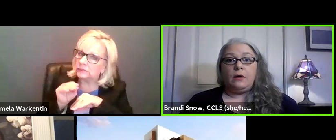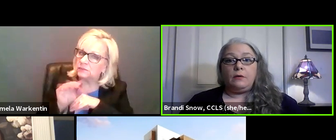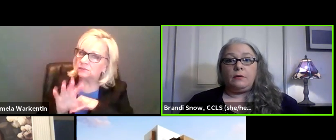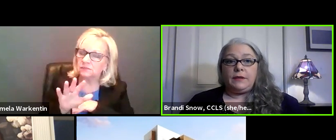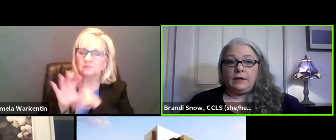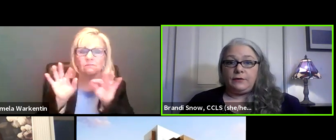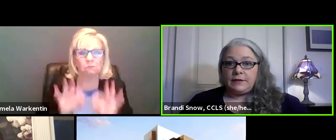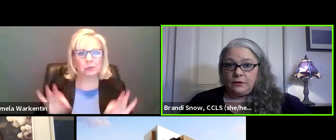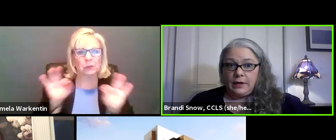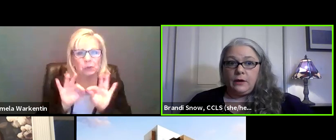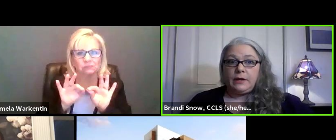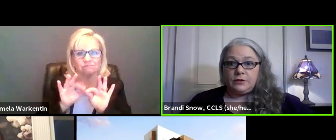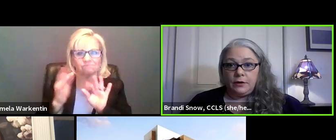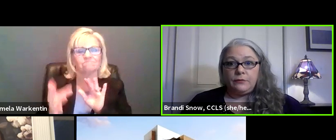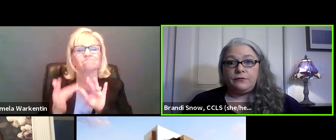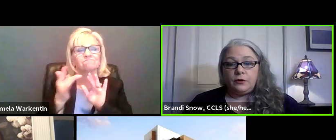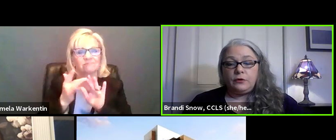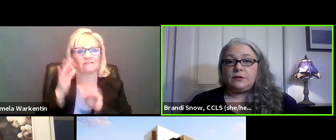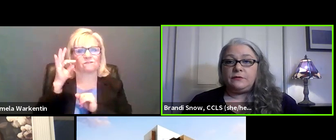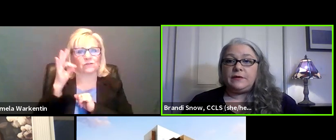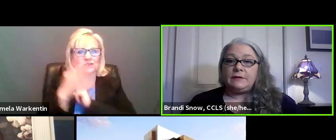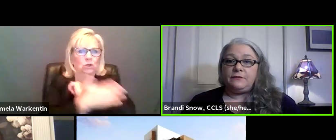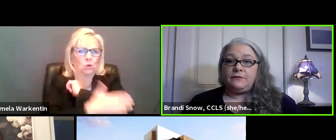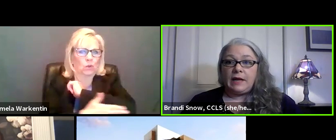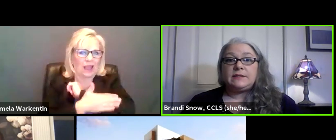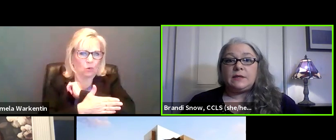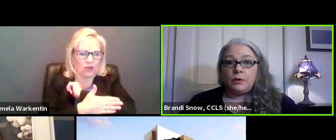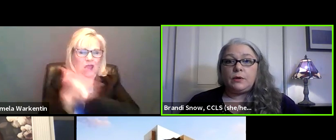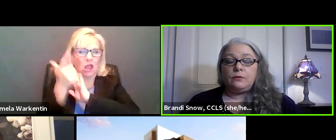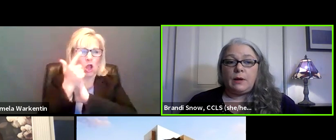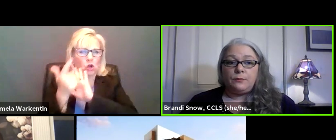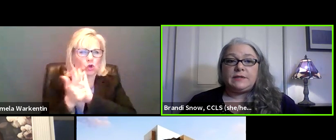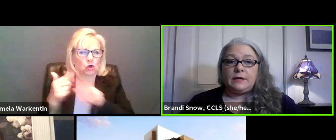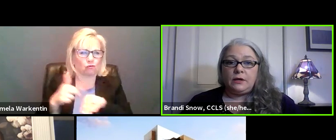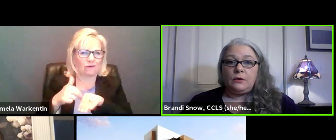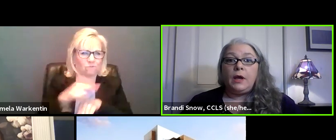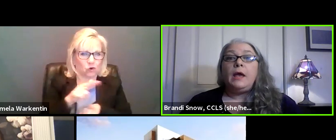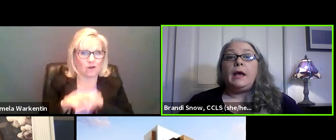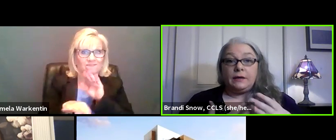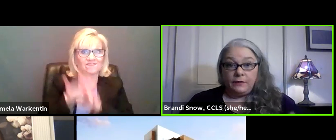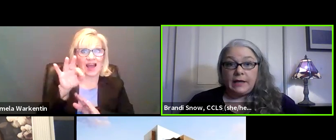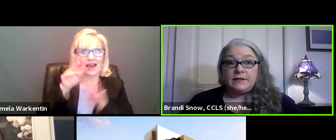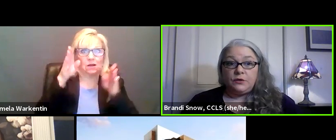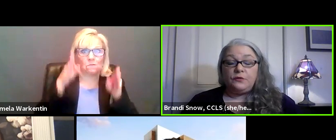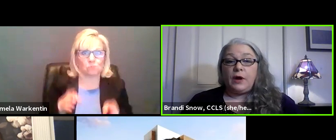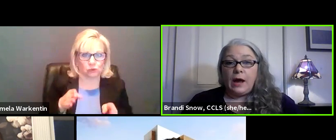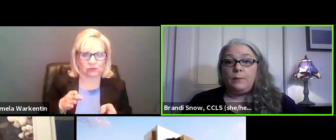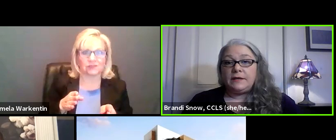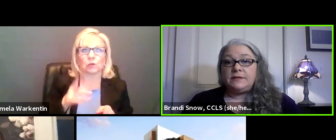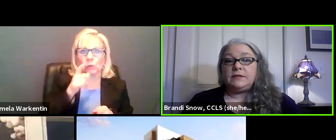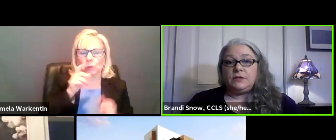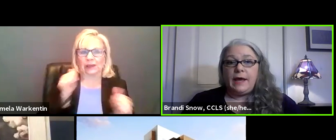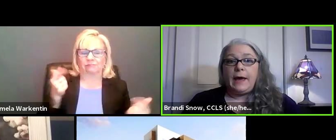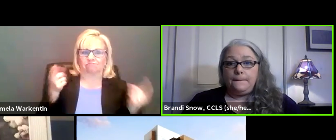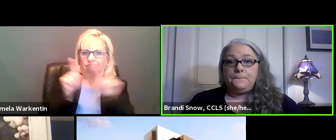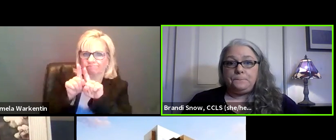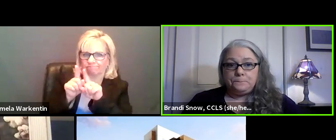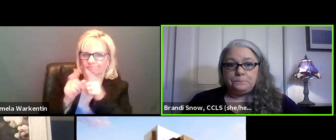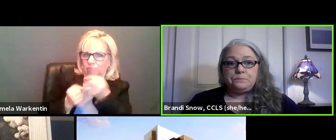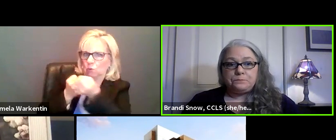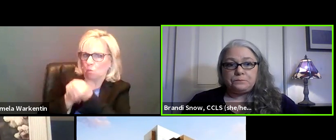is call the Fresno County Attorney Referral Service and find someone who can represent you and advise you for how best to do